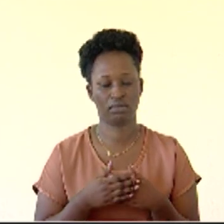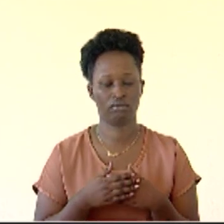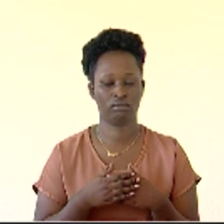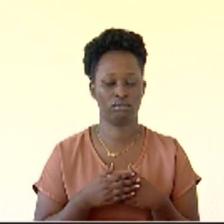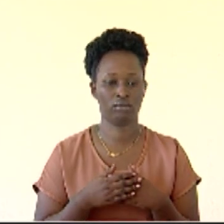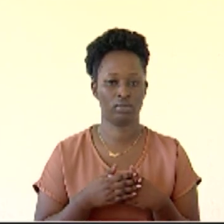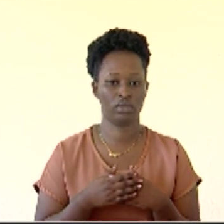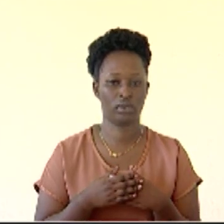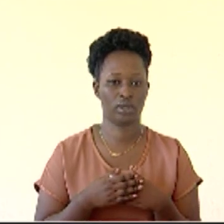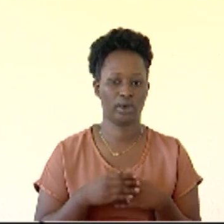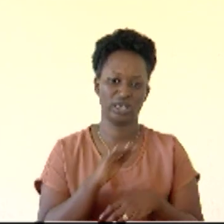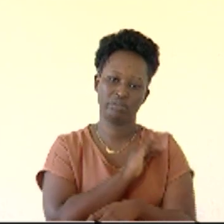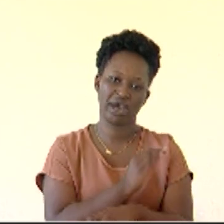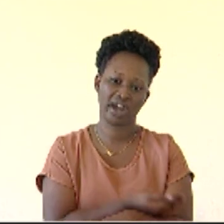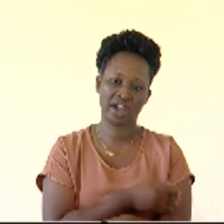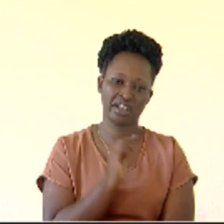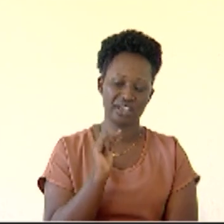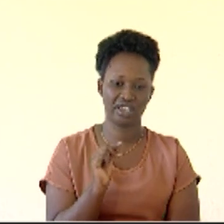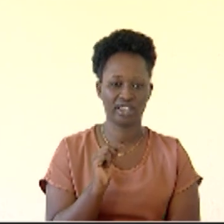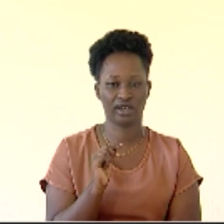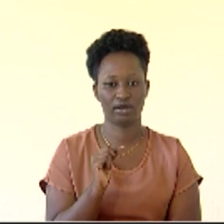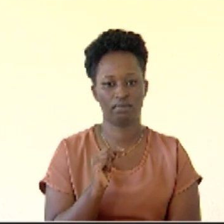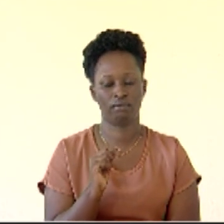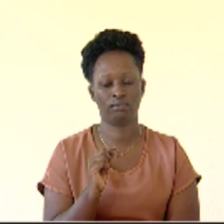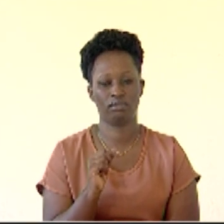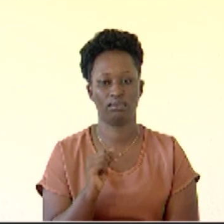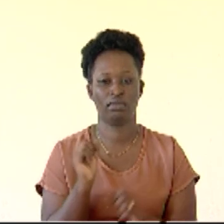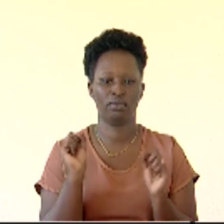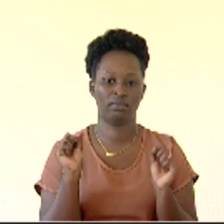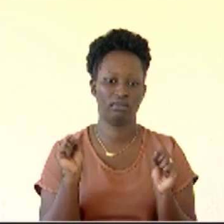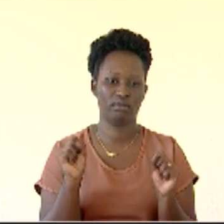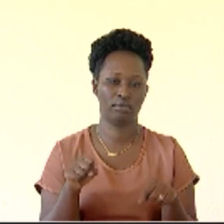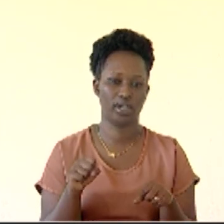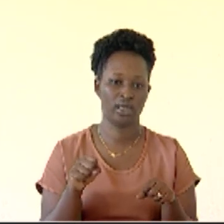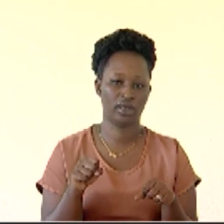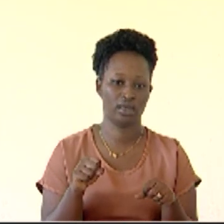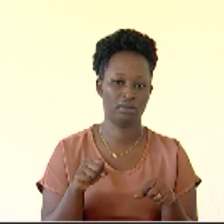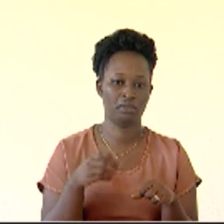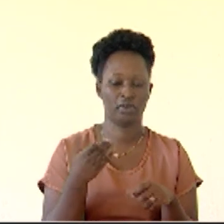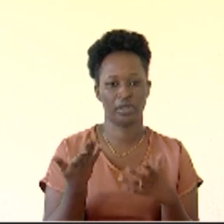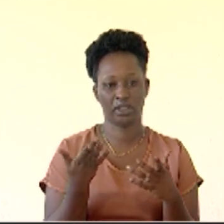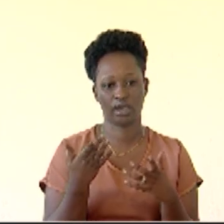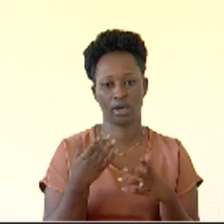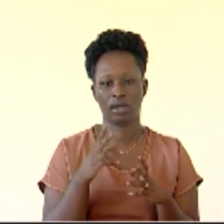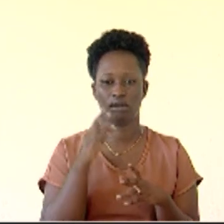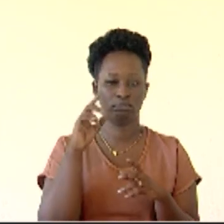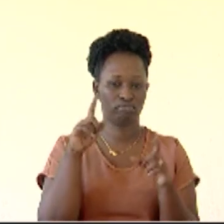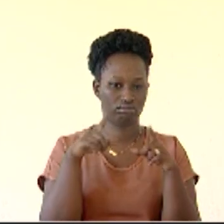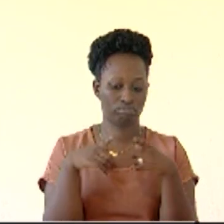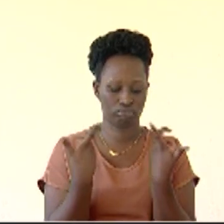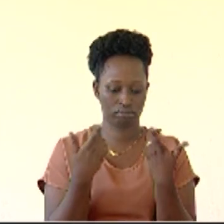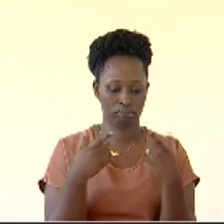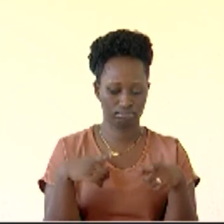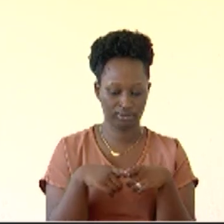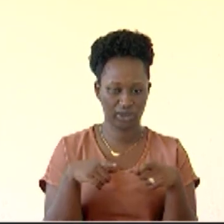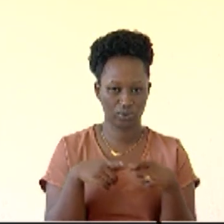and even decline of energy. So sexual, it may result into vaginal dryness and decrease in libido